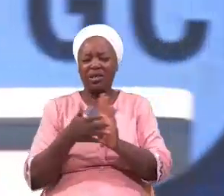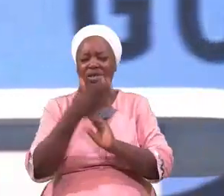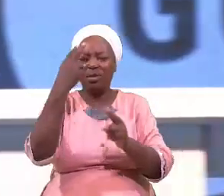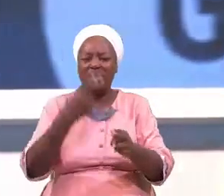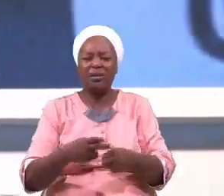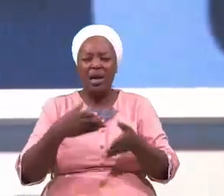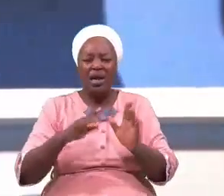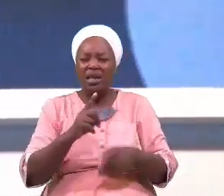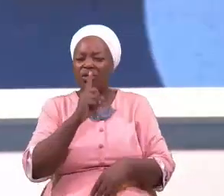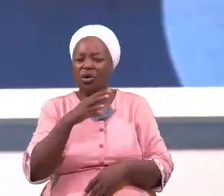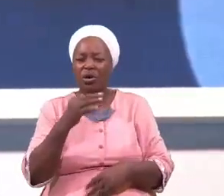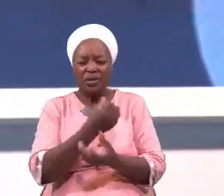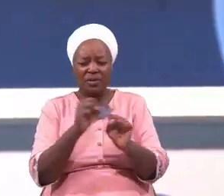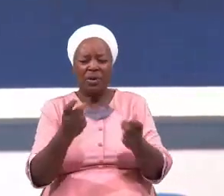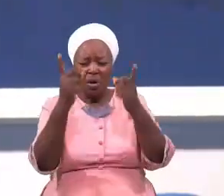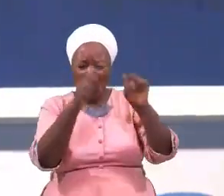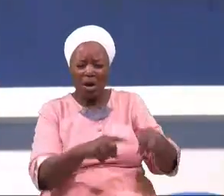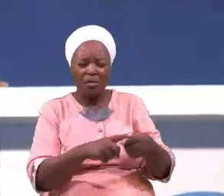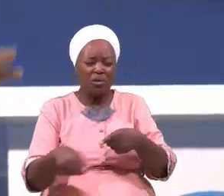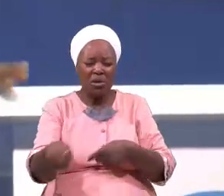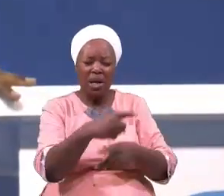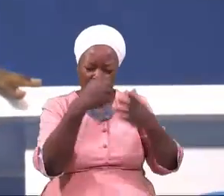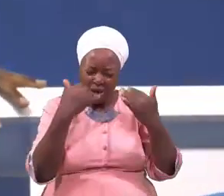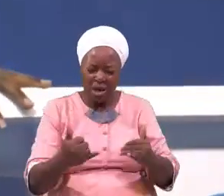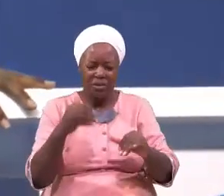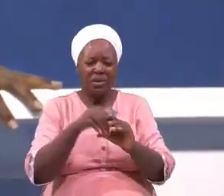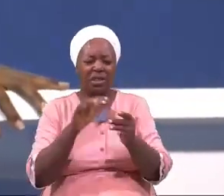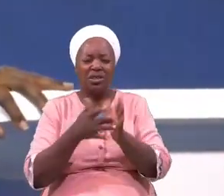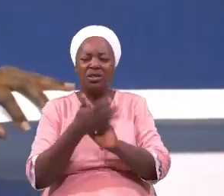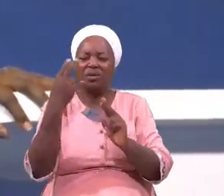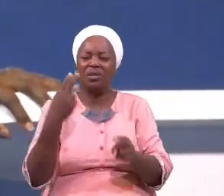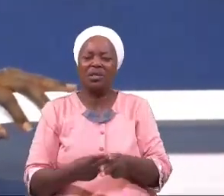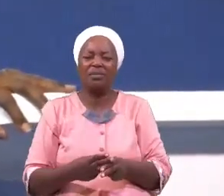of salvation come to them right now.